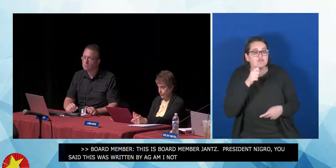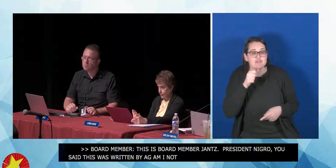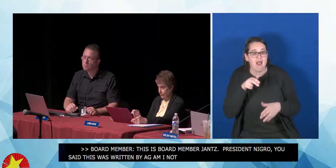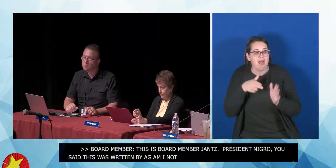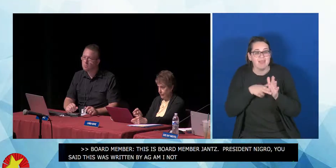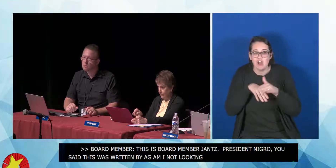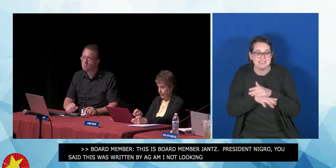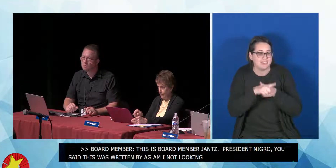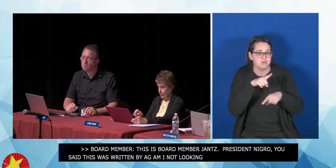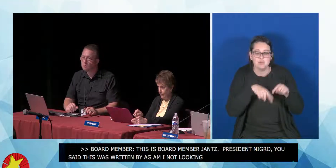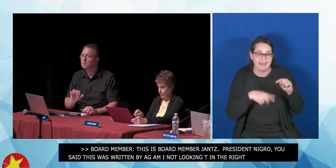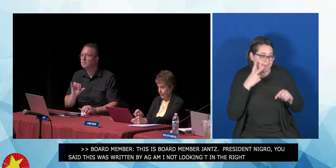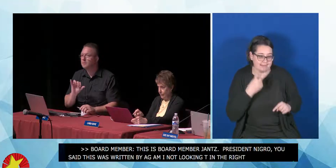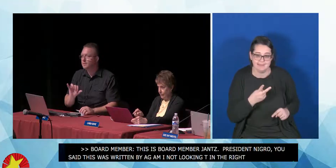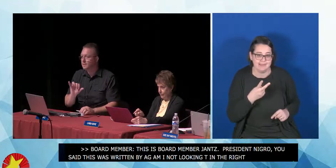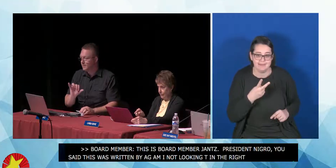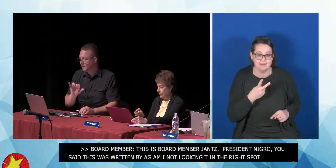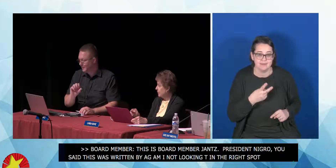it.